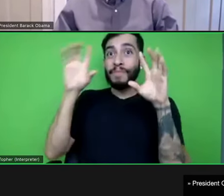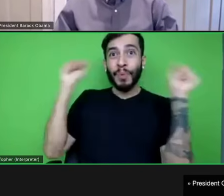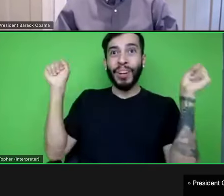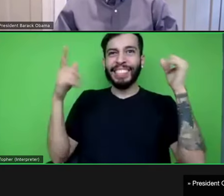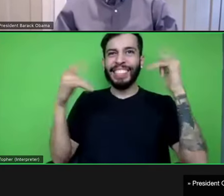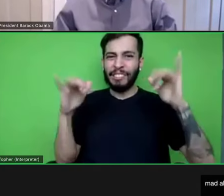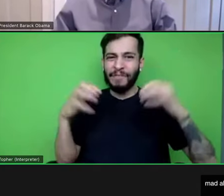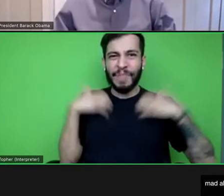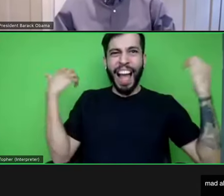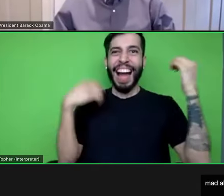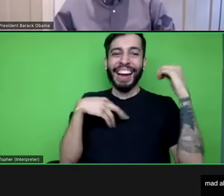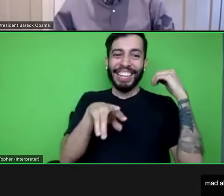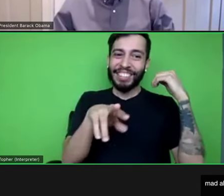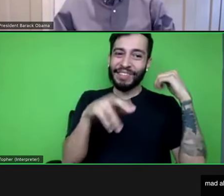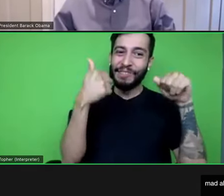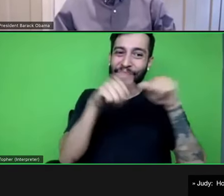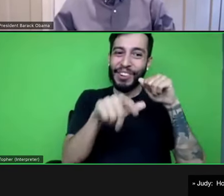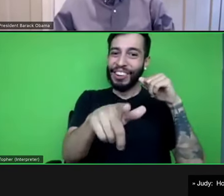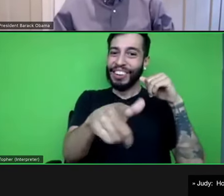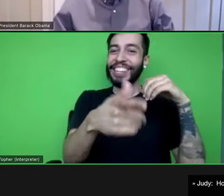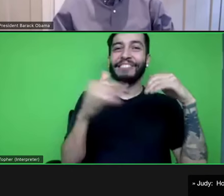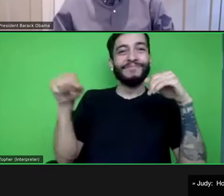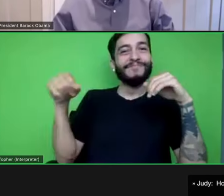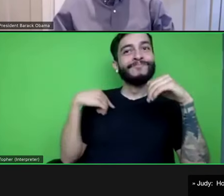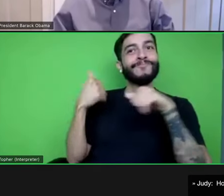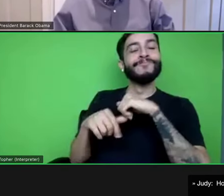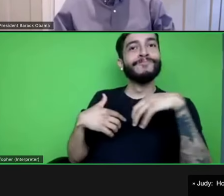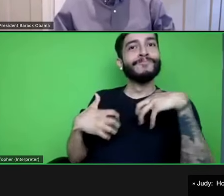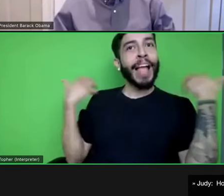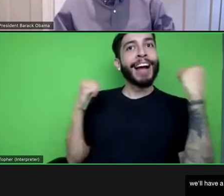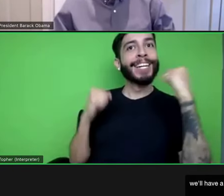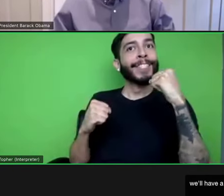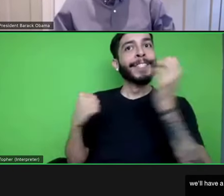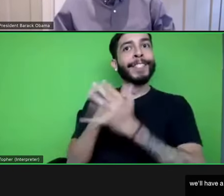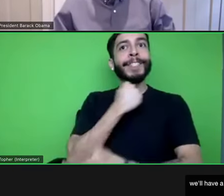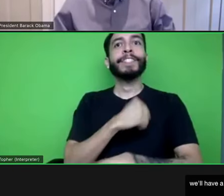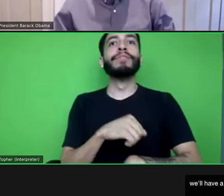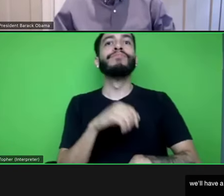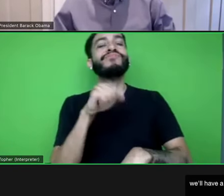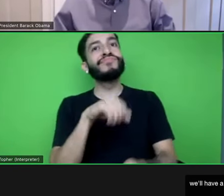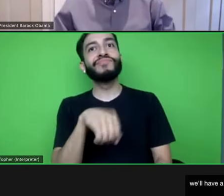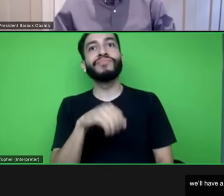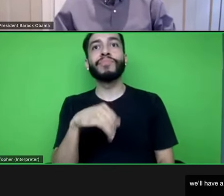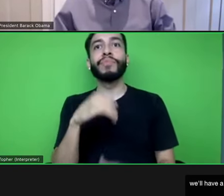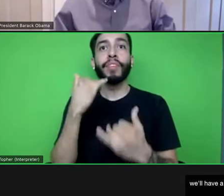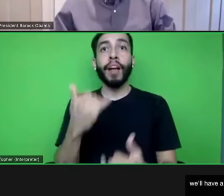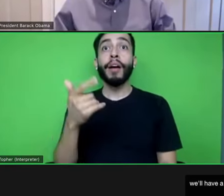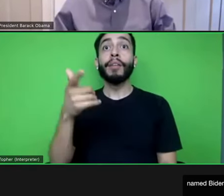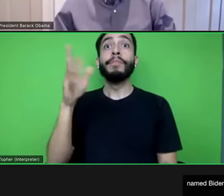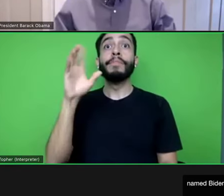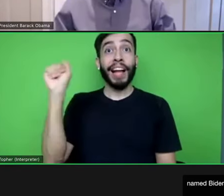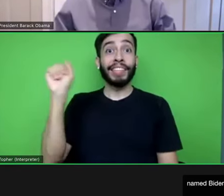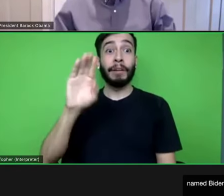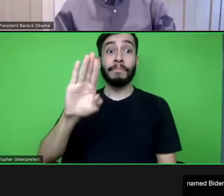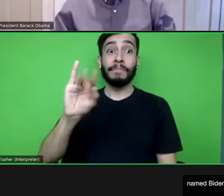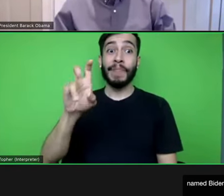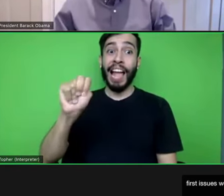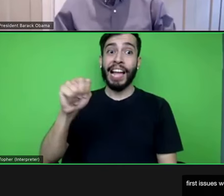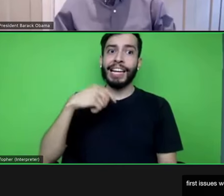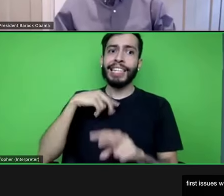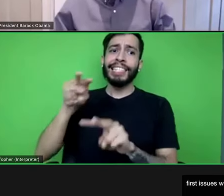president named Biden, and that one of the first issues we will work on is getting the CRPD ratified.